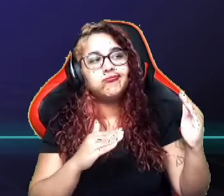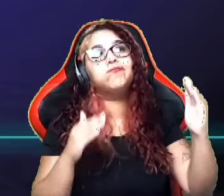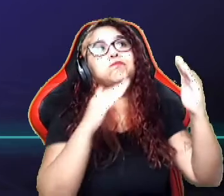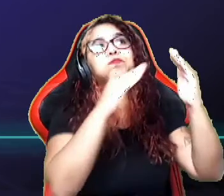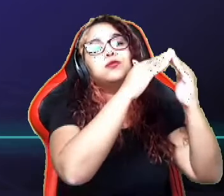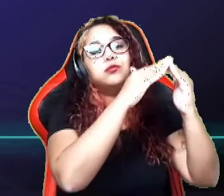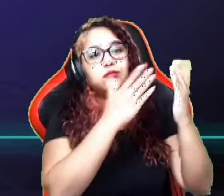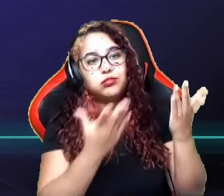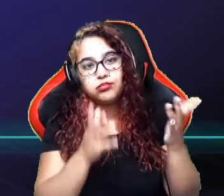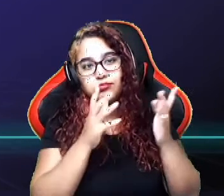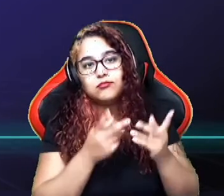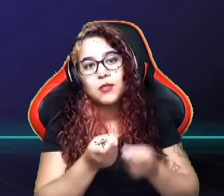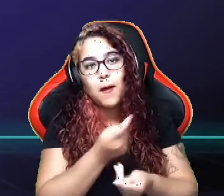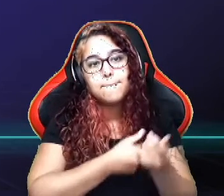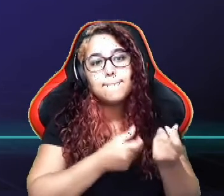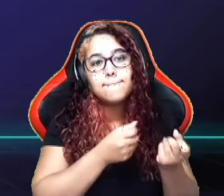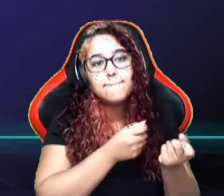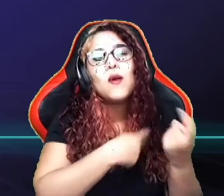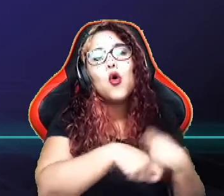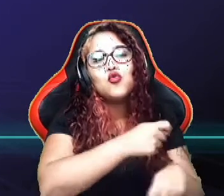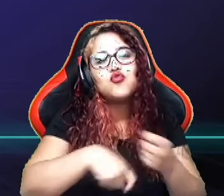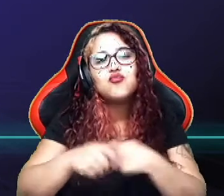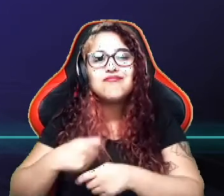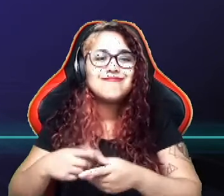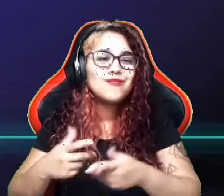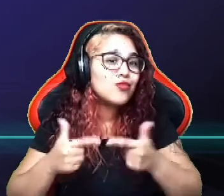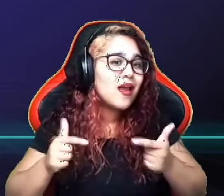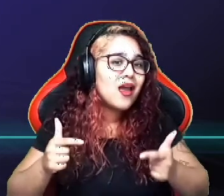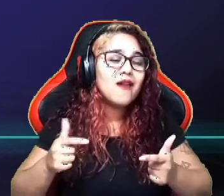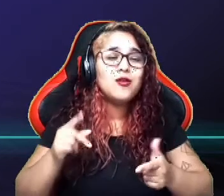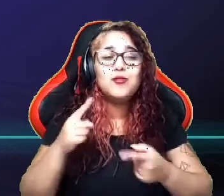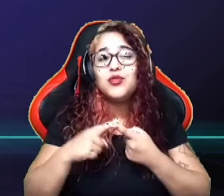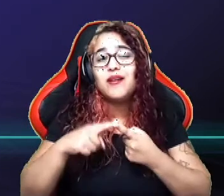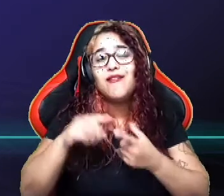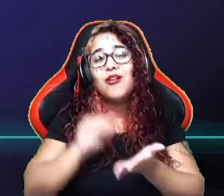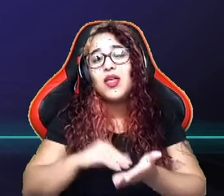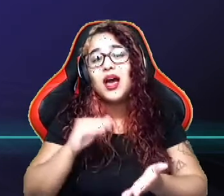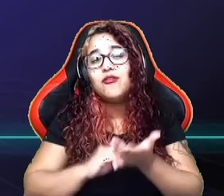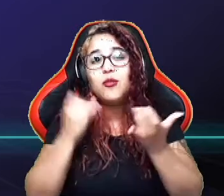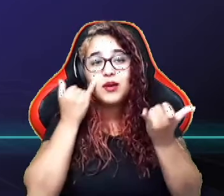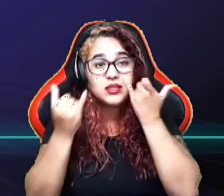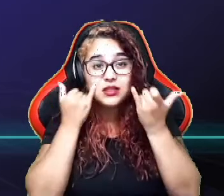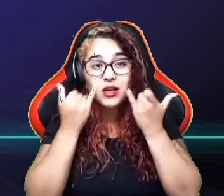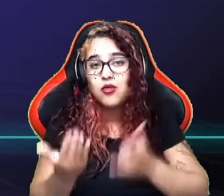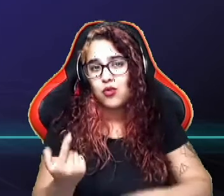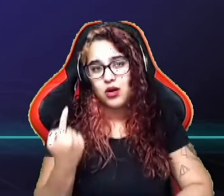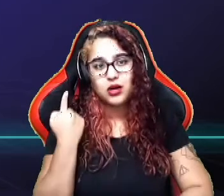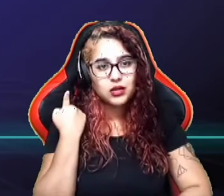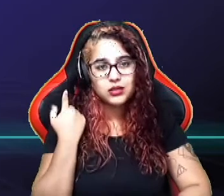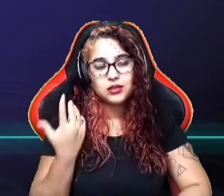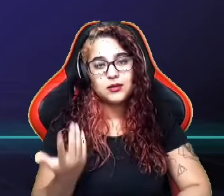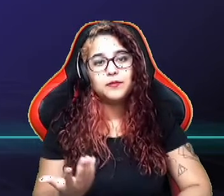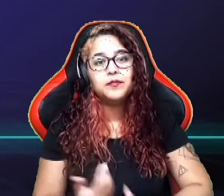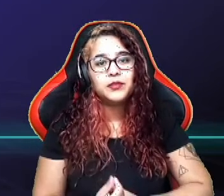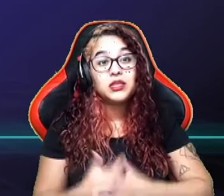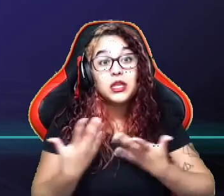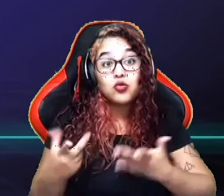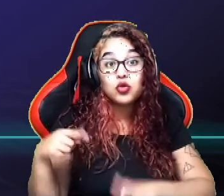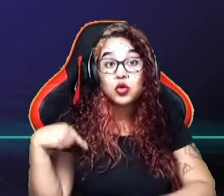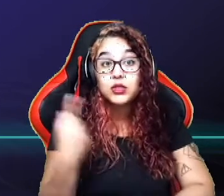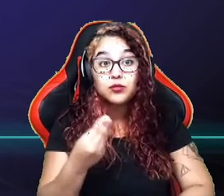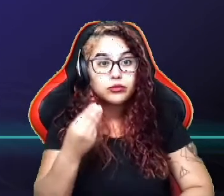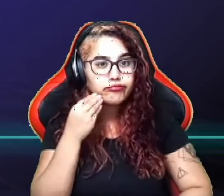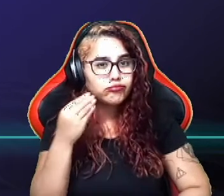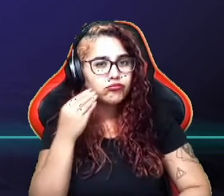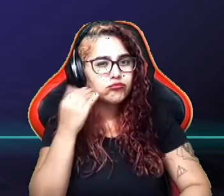but never reached a high level in terms of sales, and so So